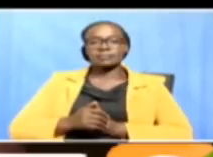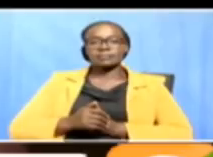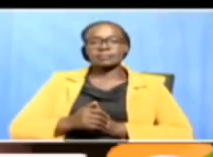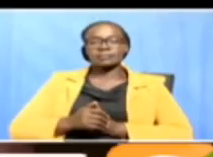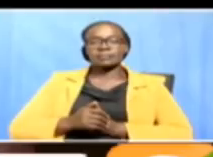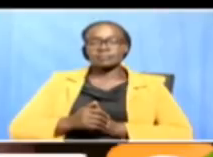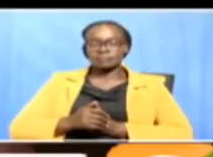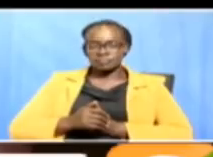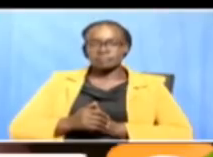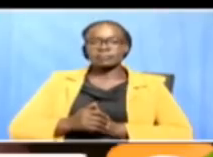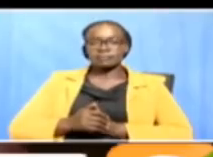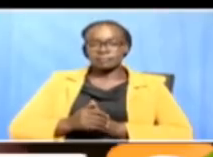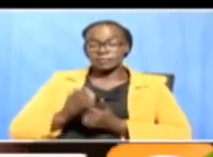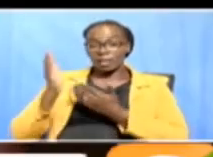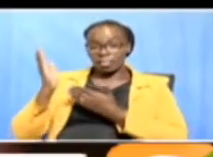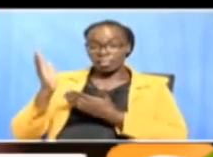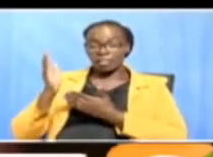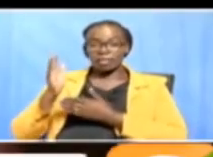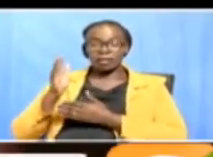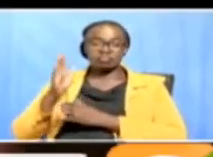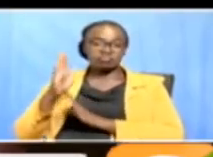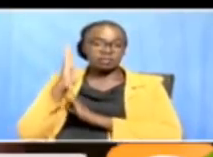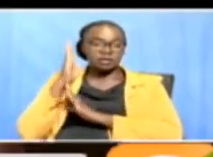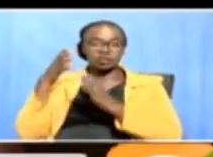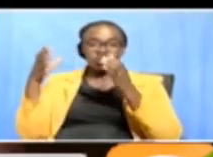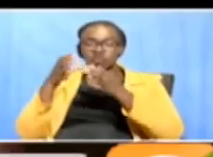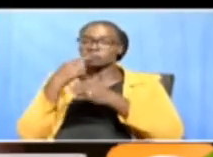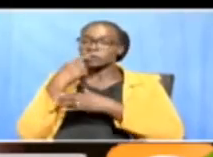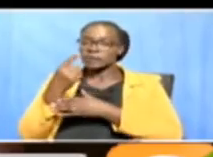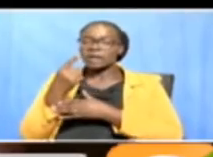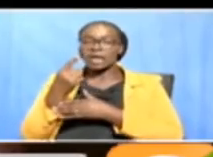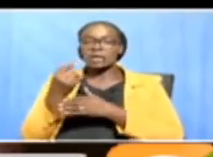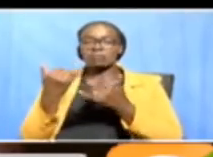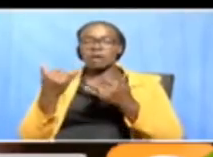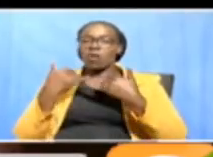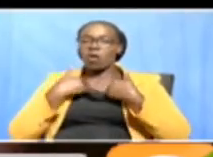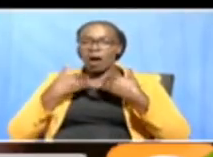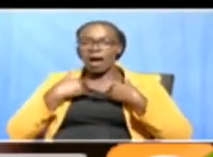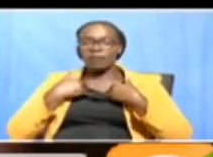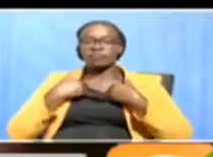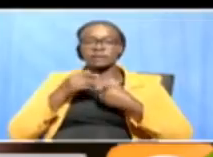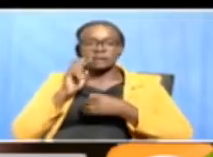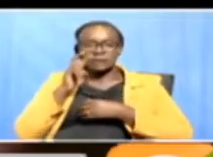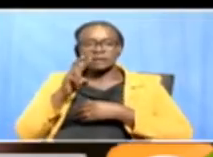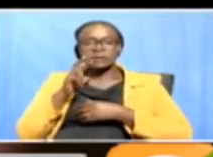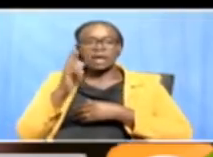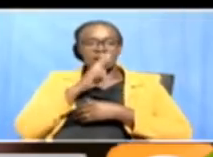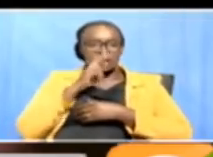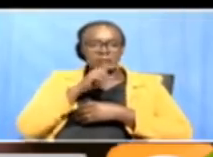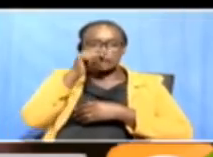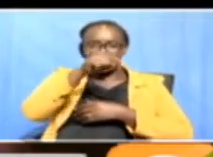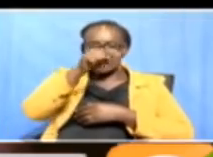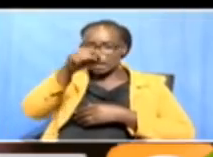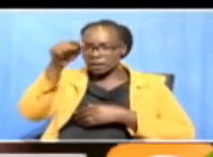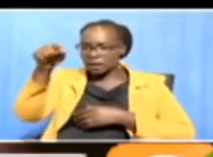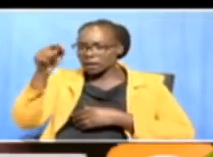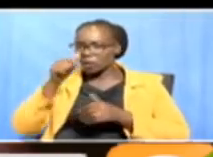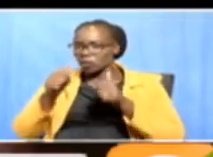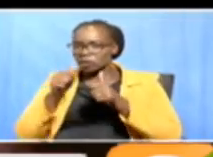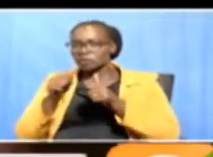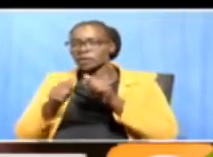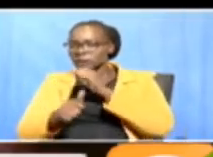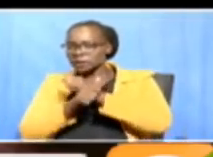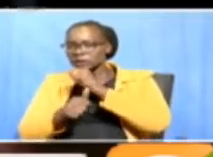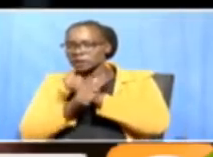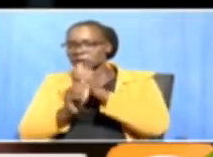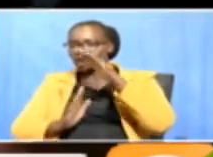There you have it, Victoria. The security agencies there are saying that, you know, they have mapped the hotspots, including Nyatike, Uriri, Awendo, and